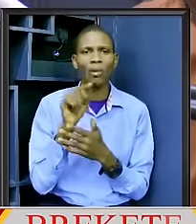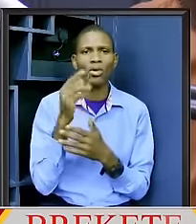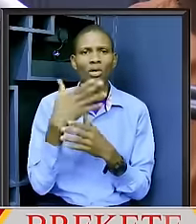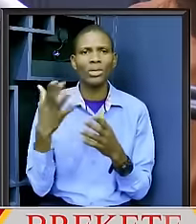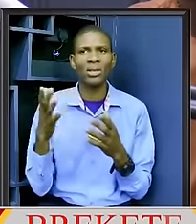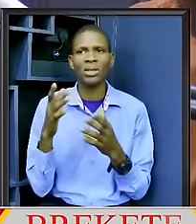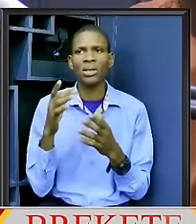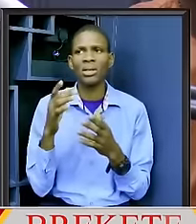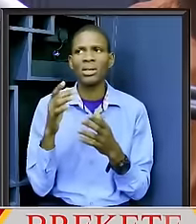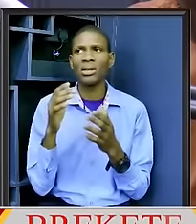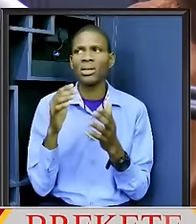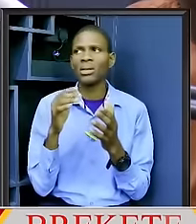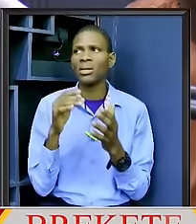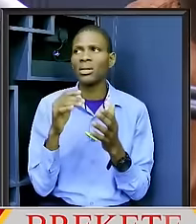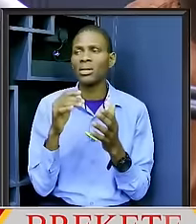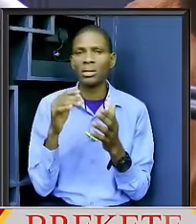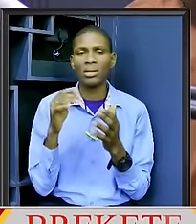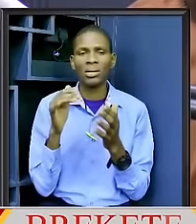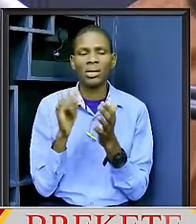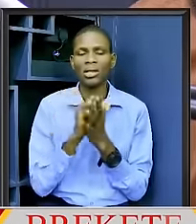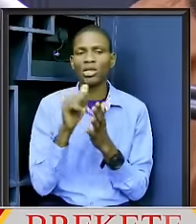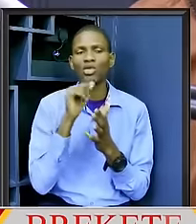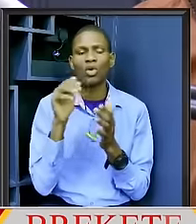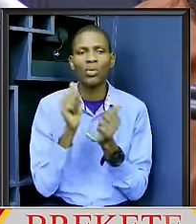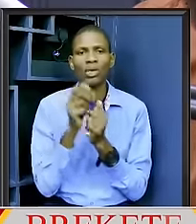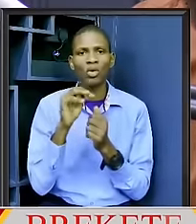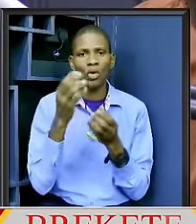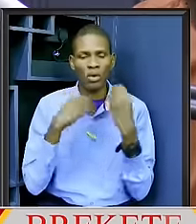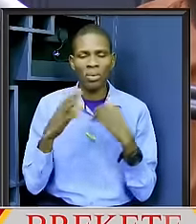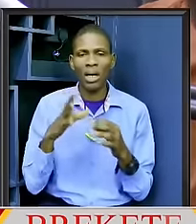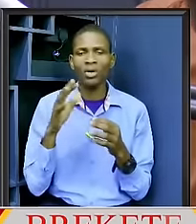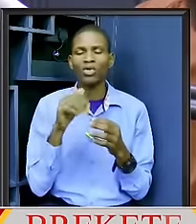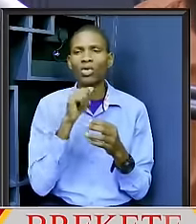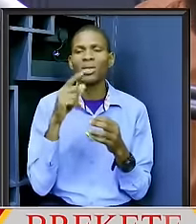Yes. Now, the ones we know they with customers. Yes, sir. And not be